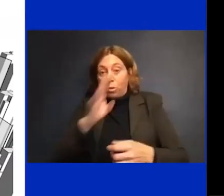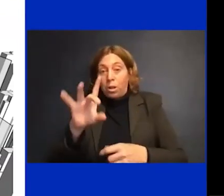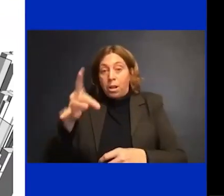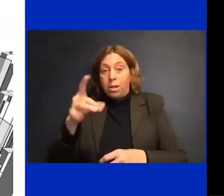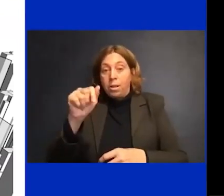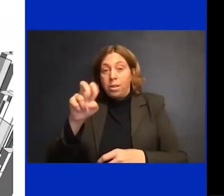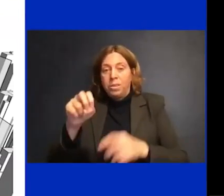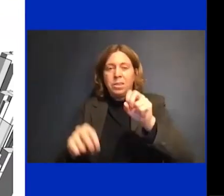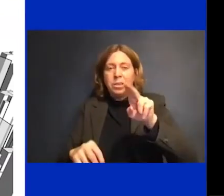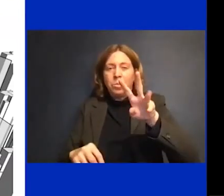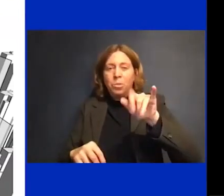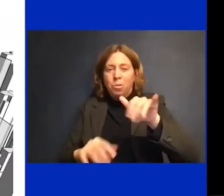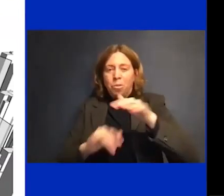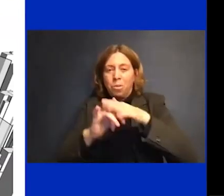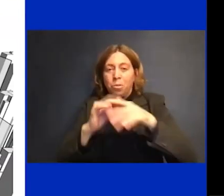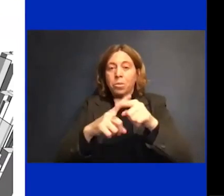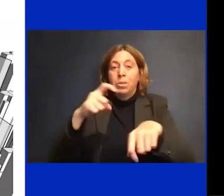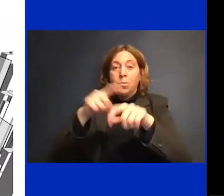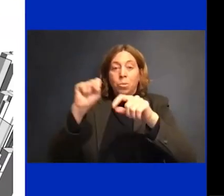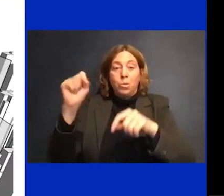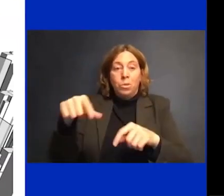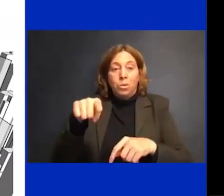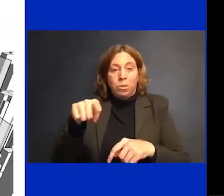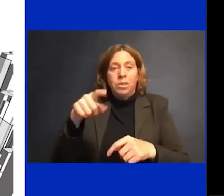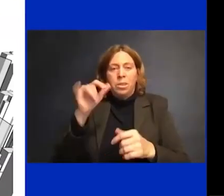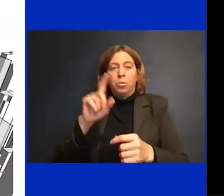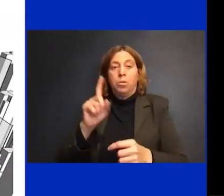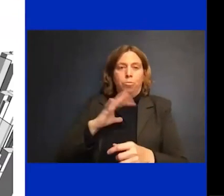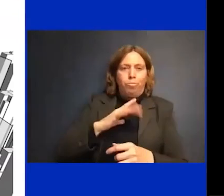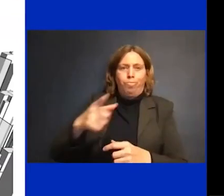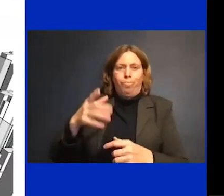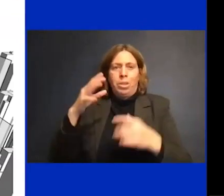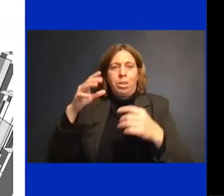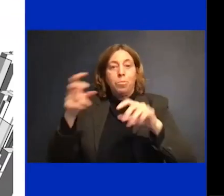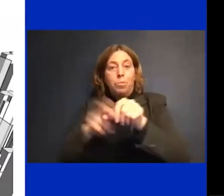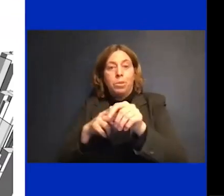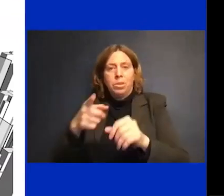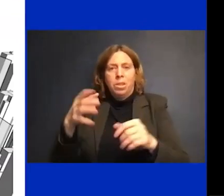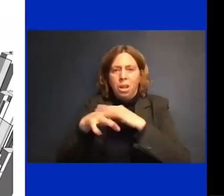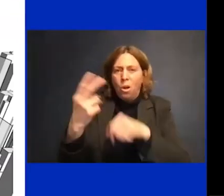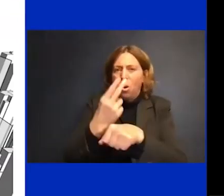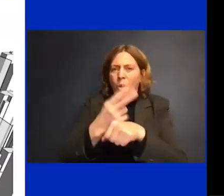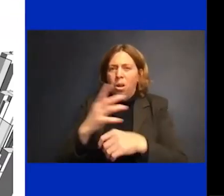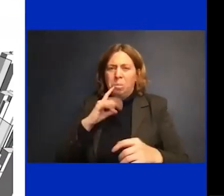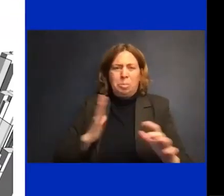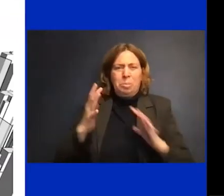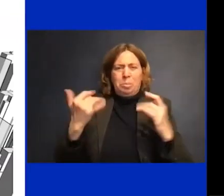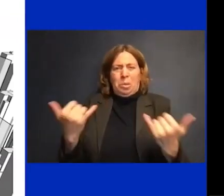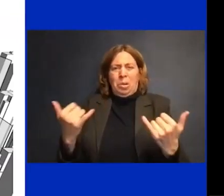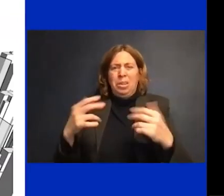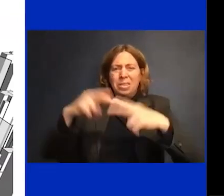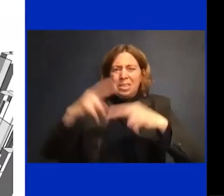subway and Times Square transit hubs. Best-in-class passenger amenities such as modern facilities,